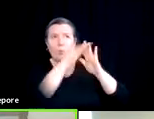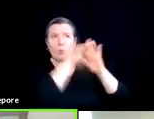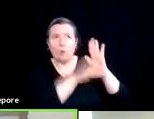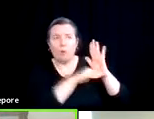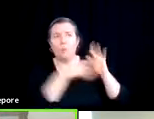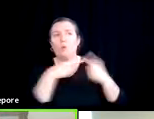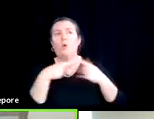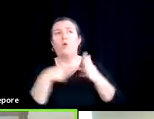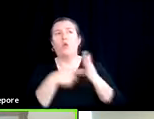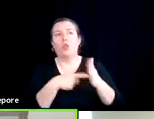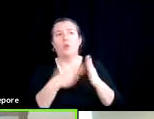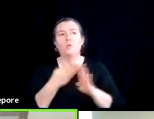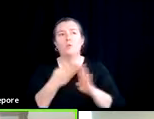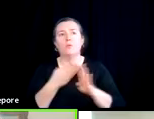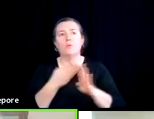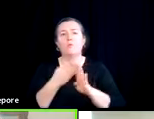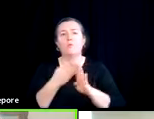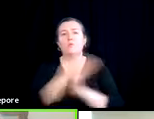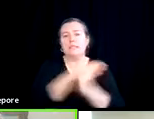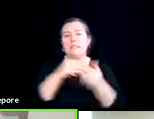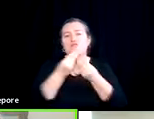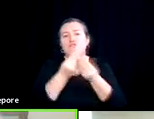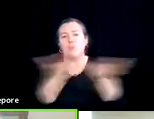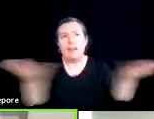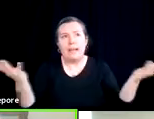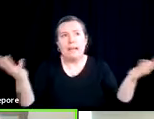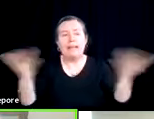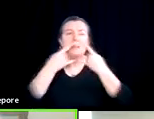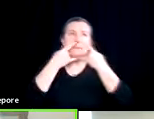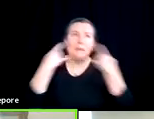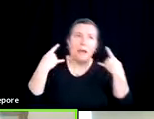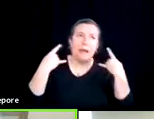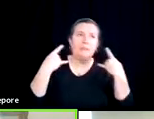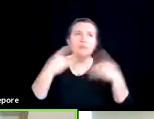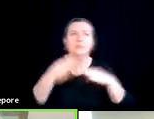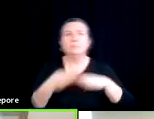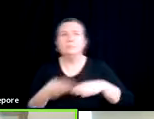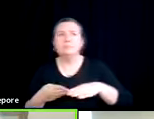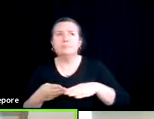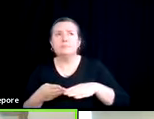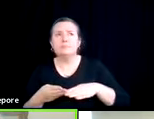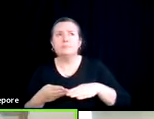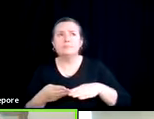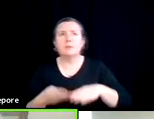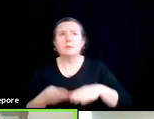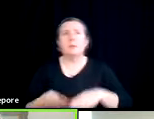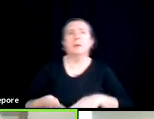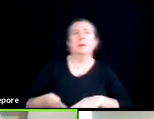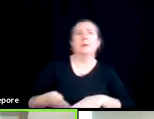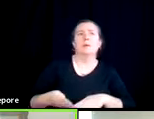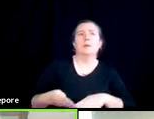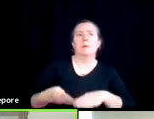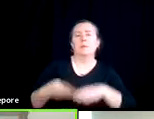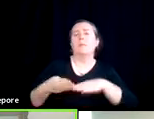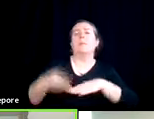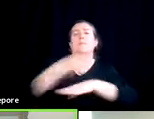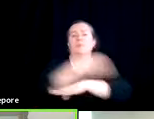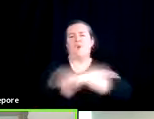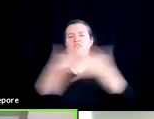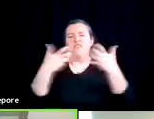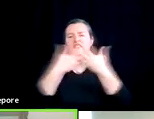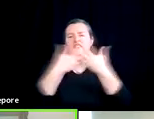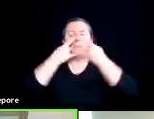looking at masking and how to better improve the fitting of these masks, and showing that if you fit better, Like,